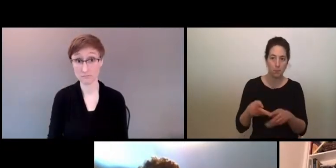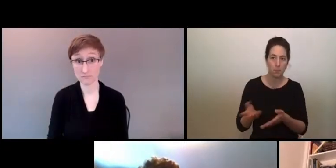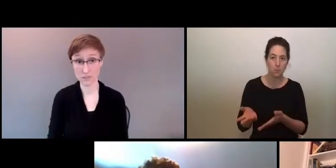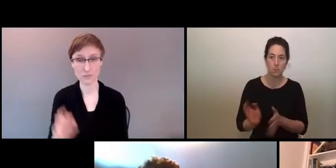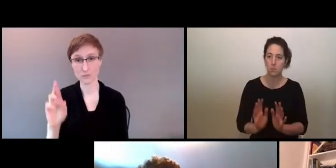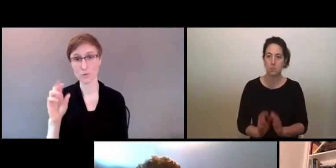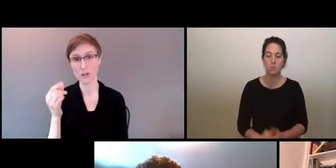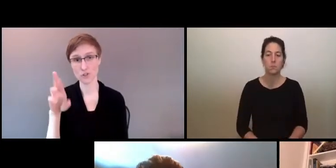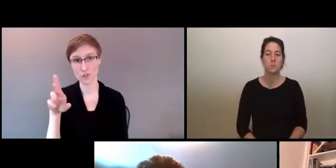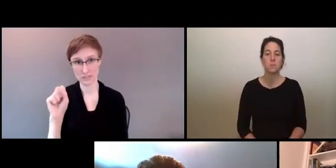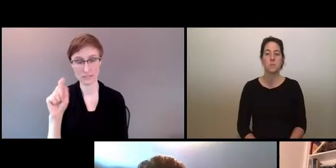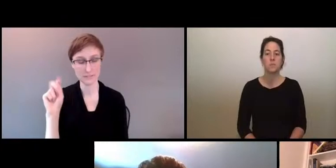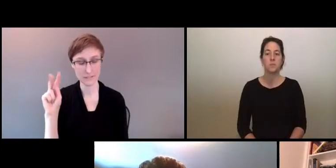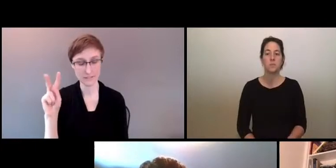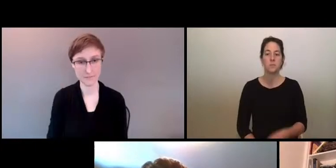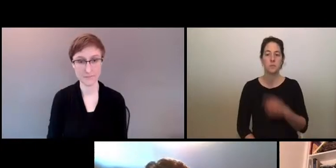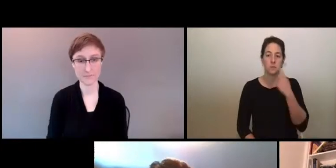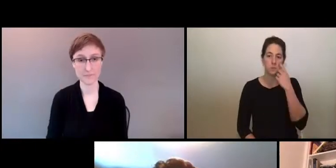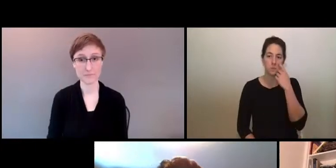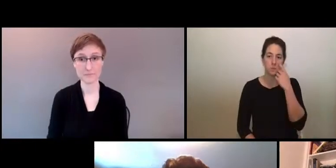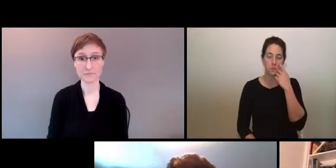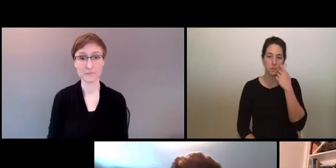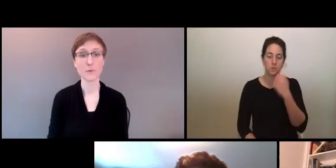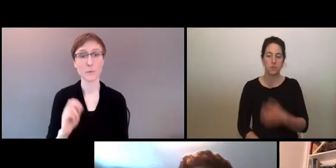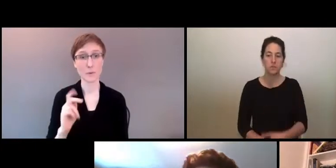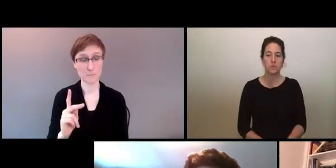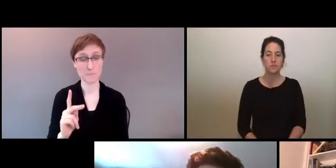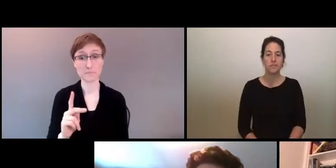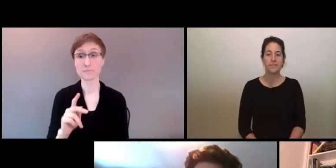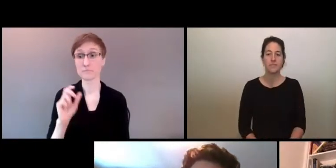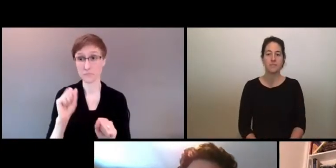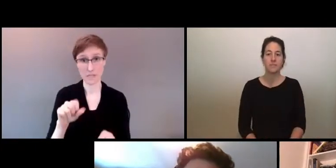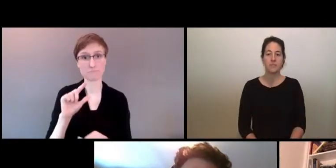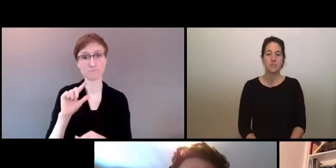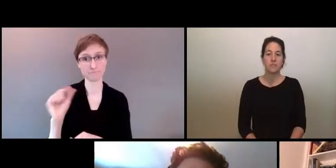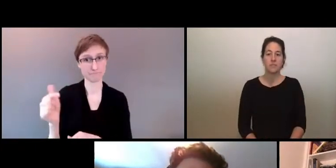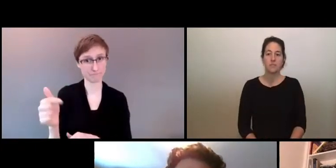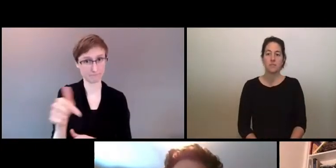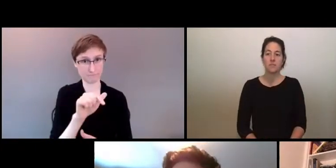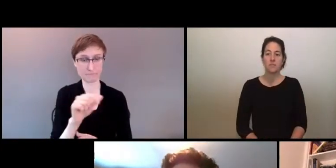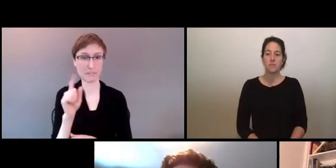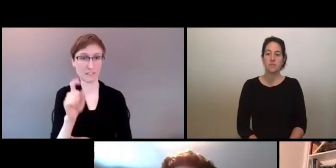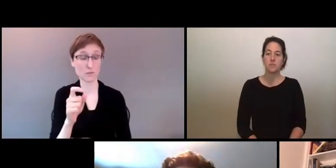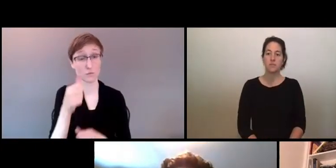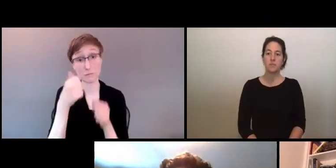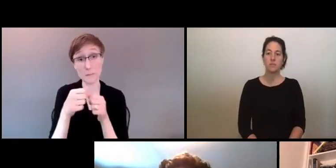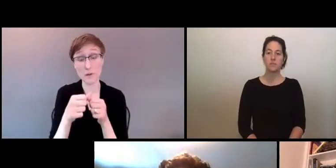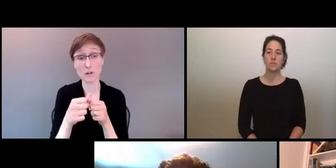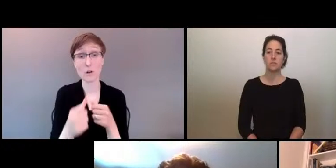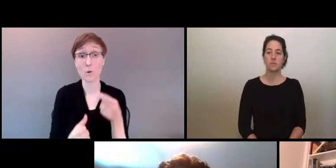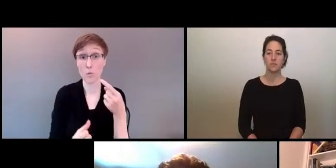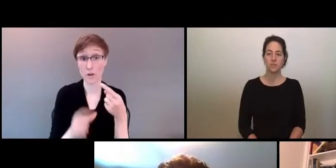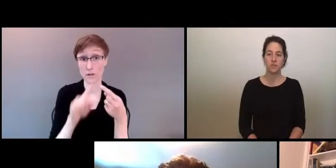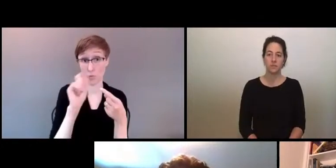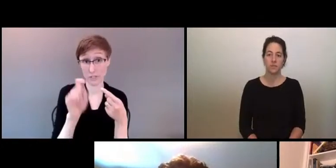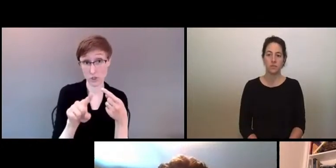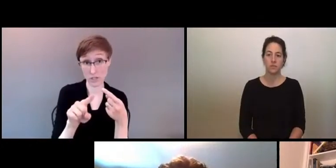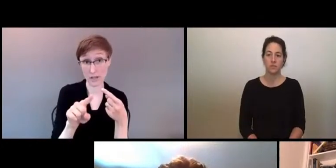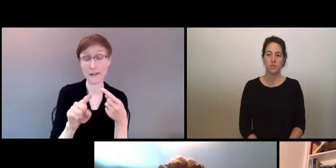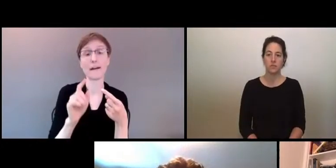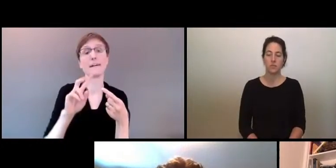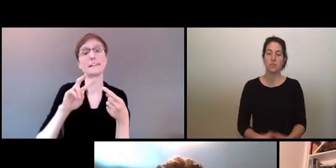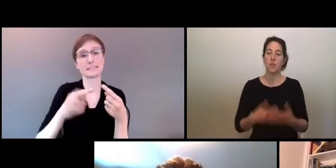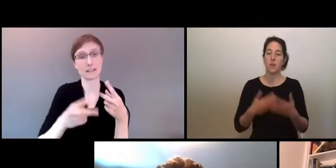Great. I will now invite each agency in alphabetical order to ask their question. Please remember you have one question and one follow-up. Nous allons